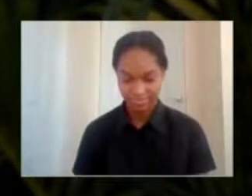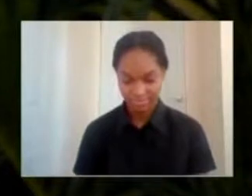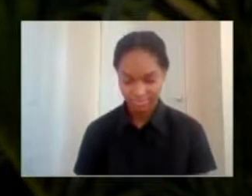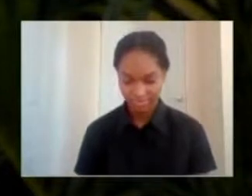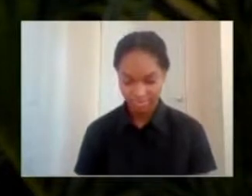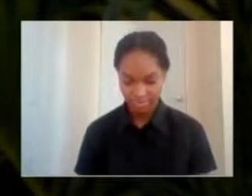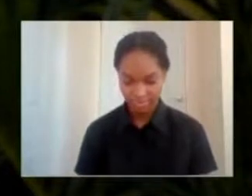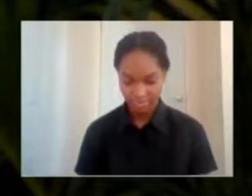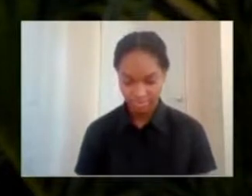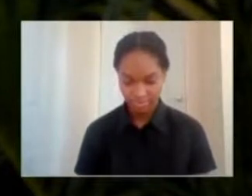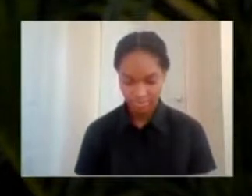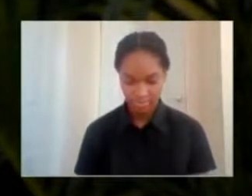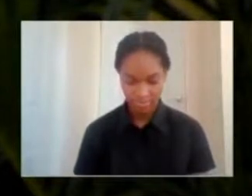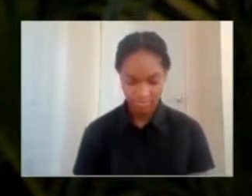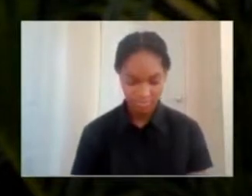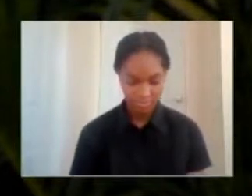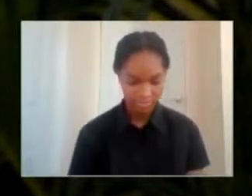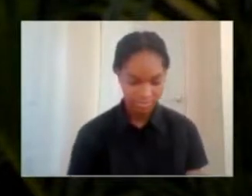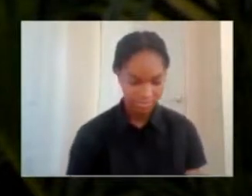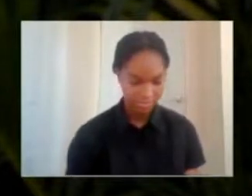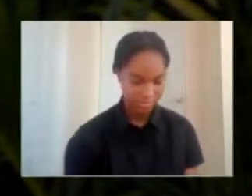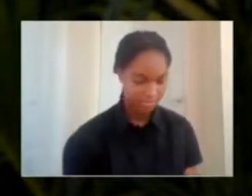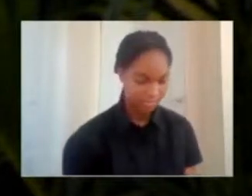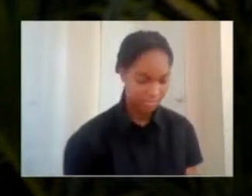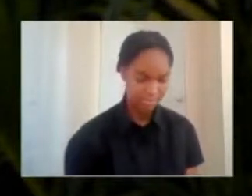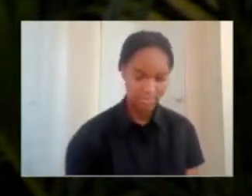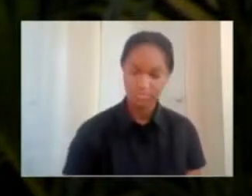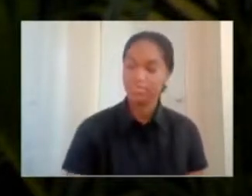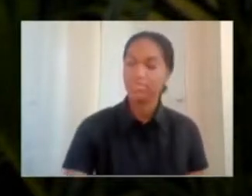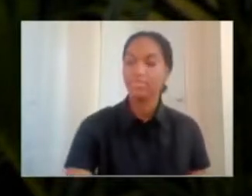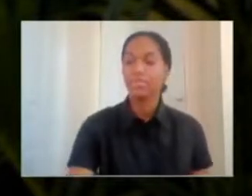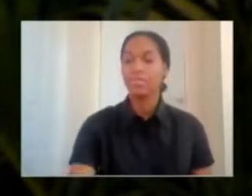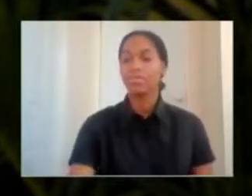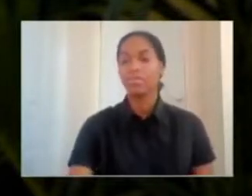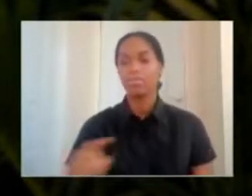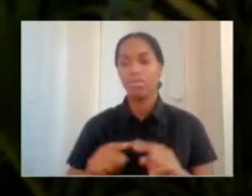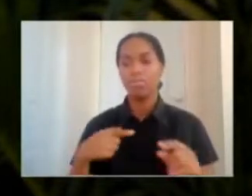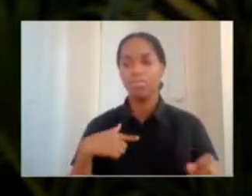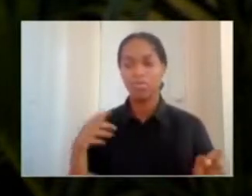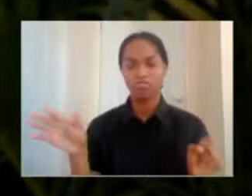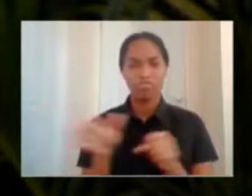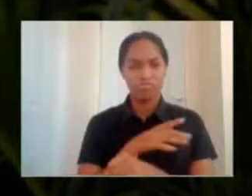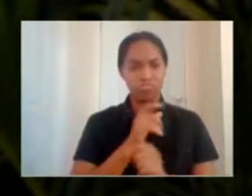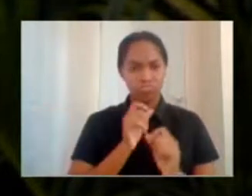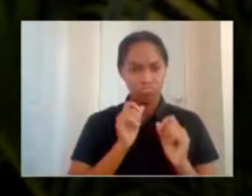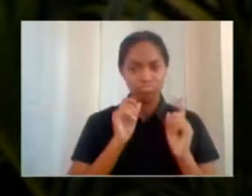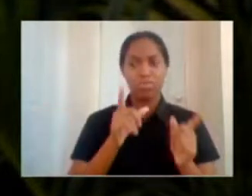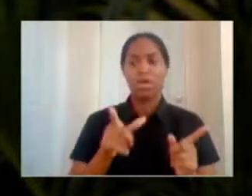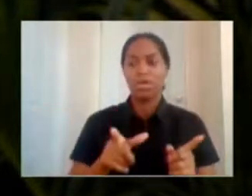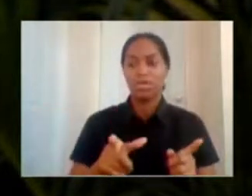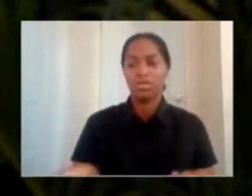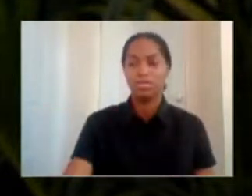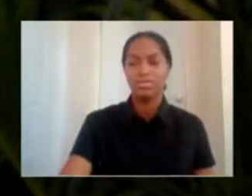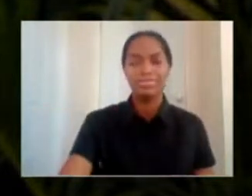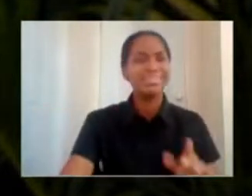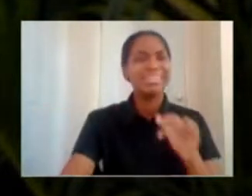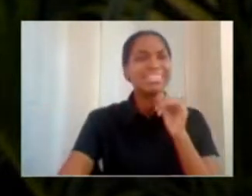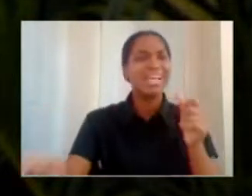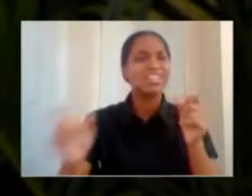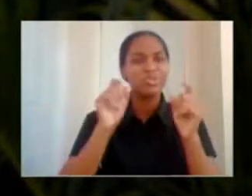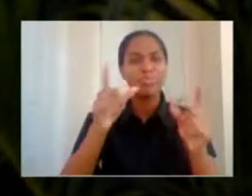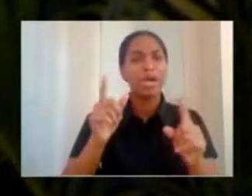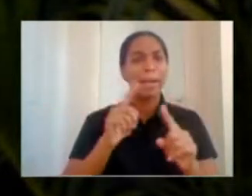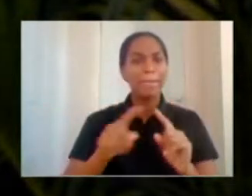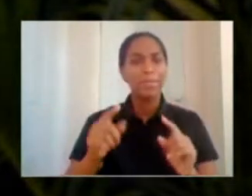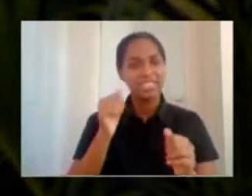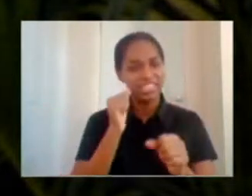It's got ugly. But I have been totally surprised by, or not surprised, I have each